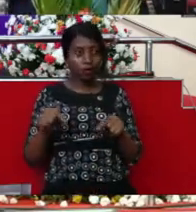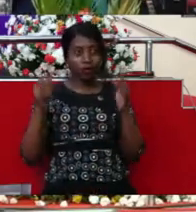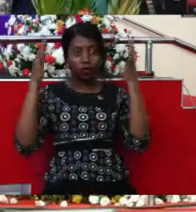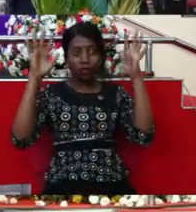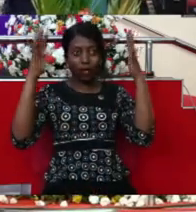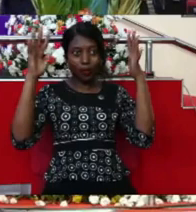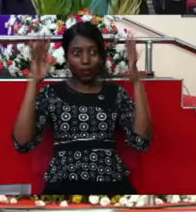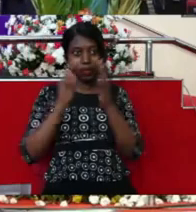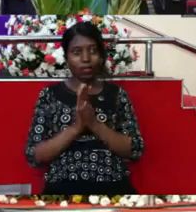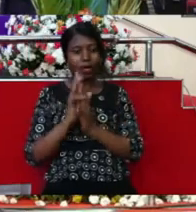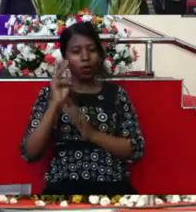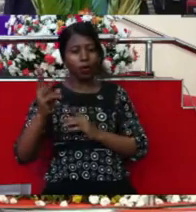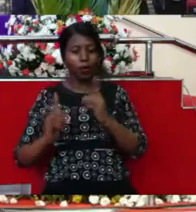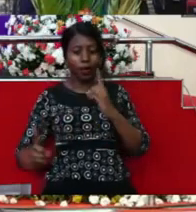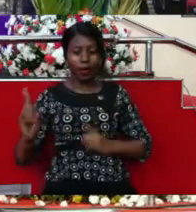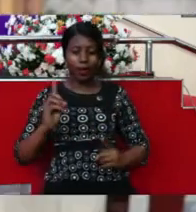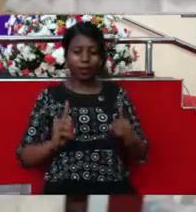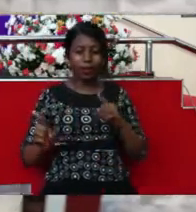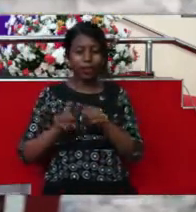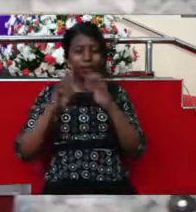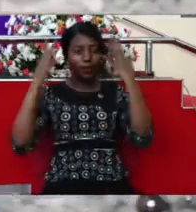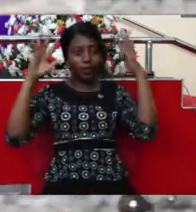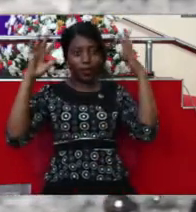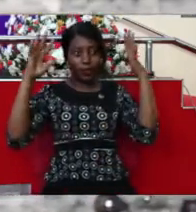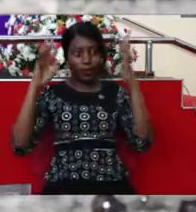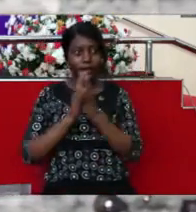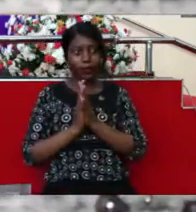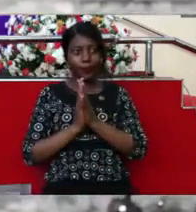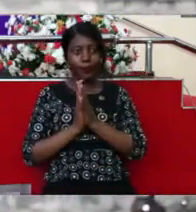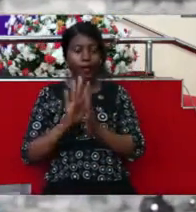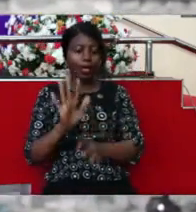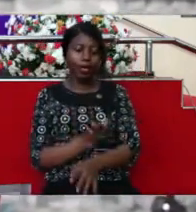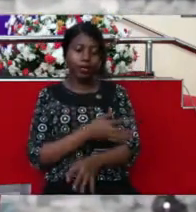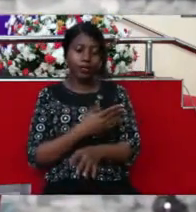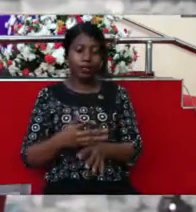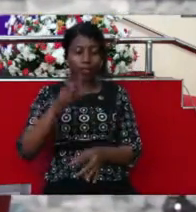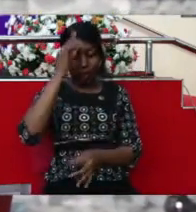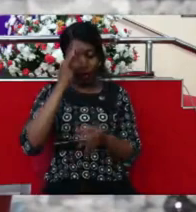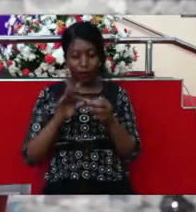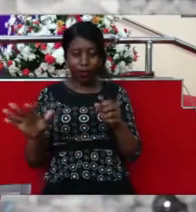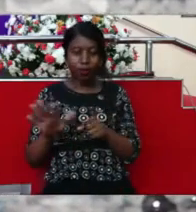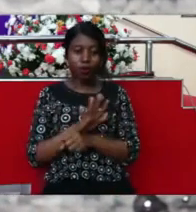We will dance and we will celebrate and sing the faithfulness of God.